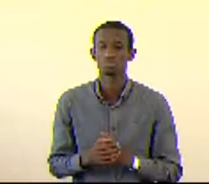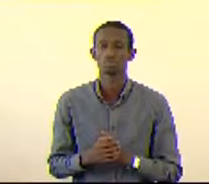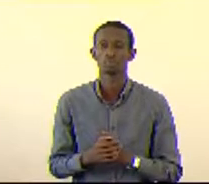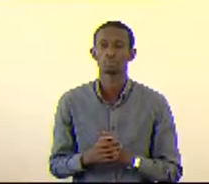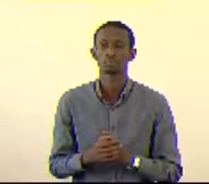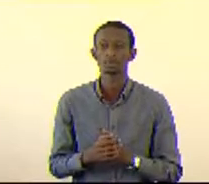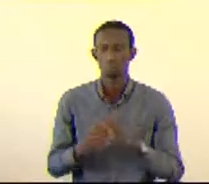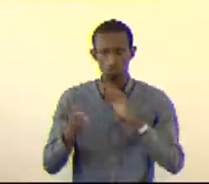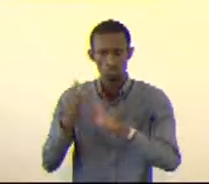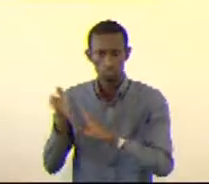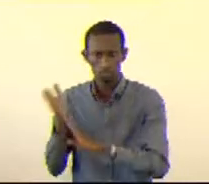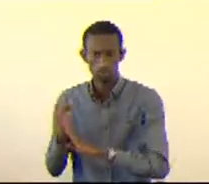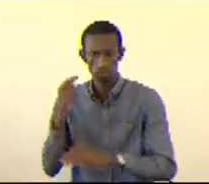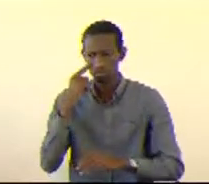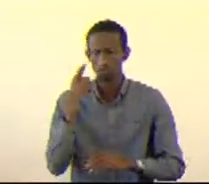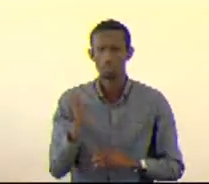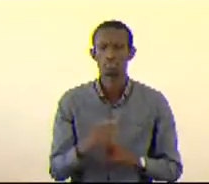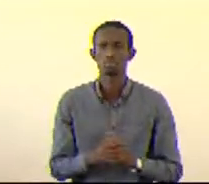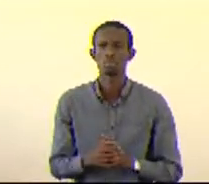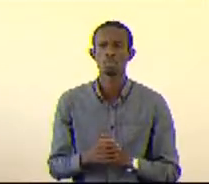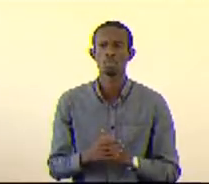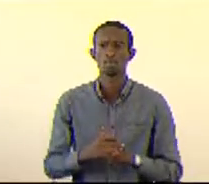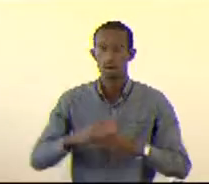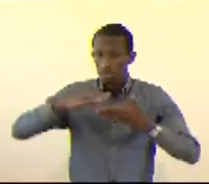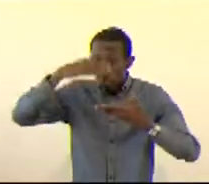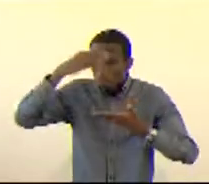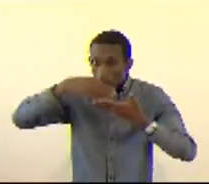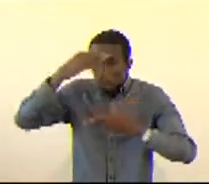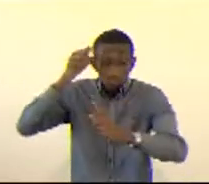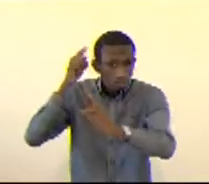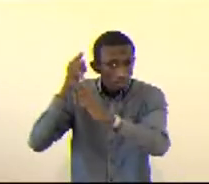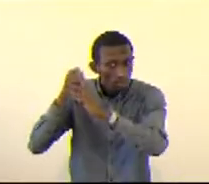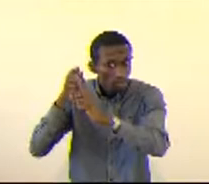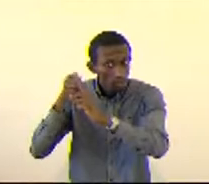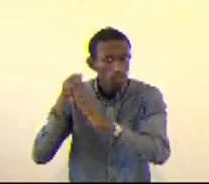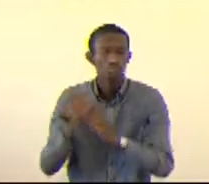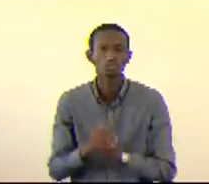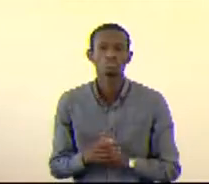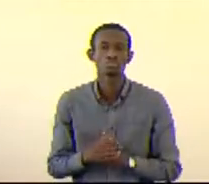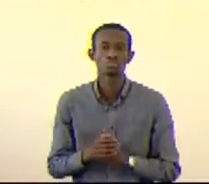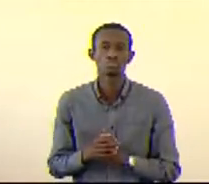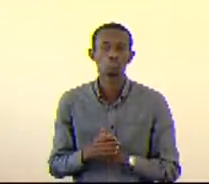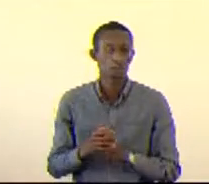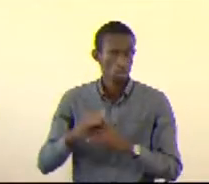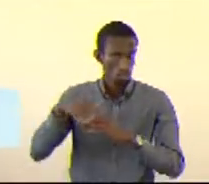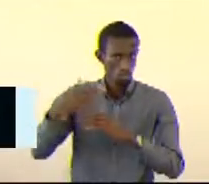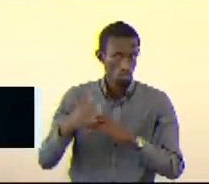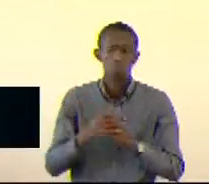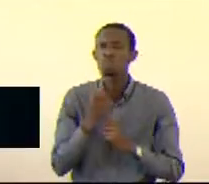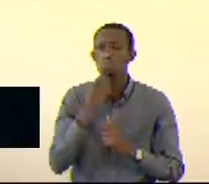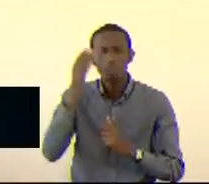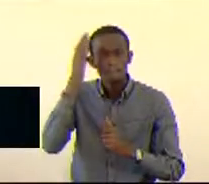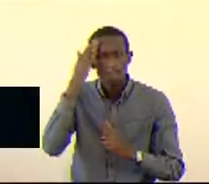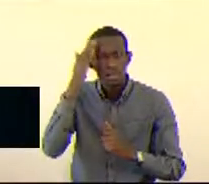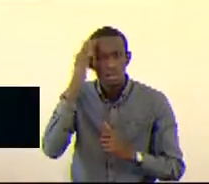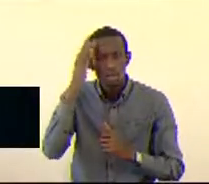very quickly, let's look at our learning objectives for today. By the end of this lesson, every one of you should